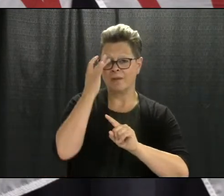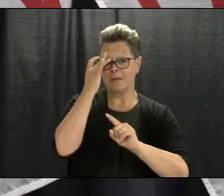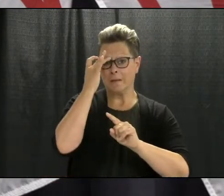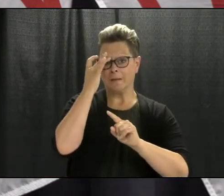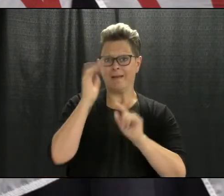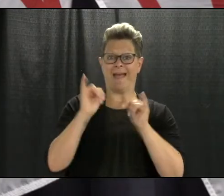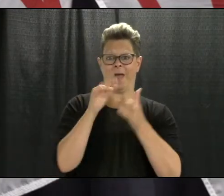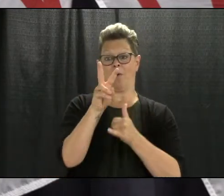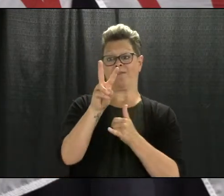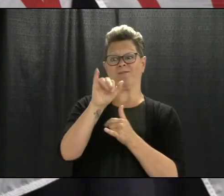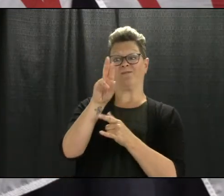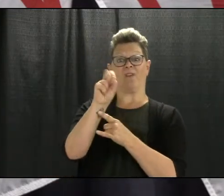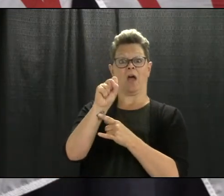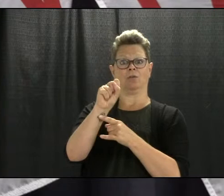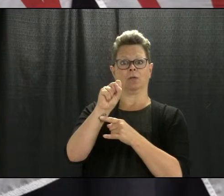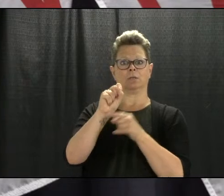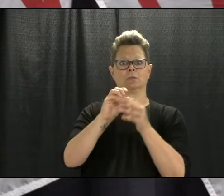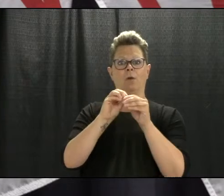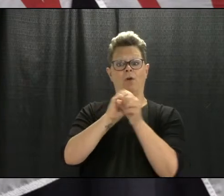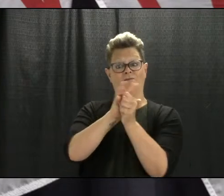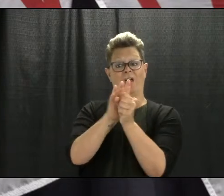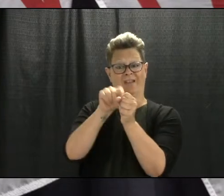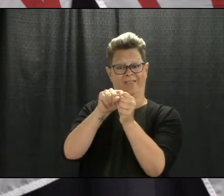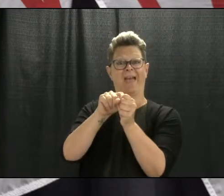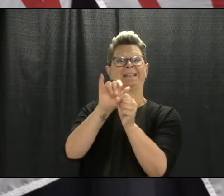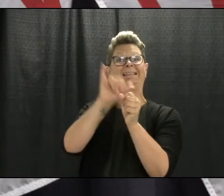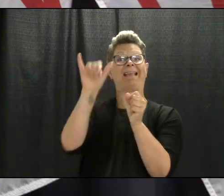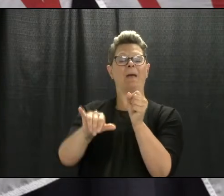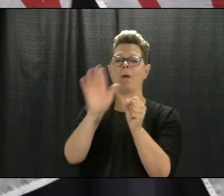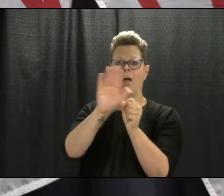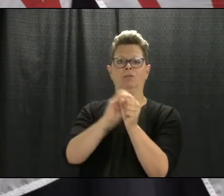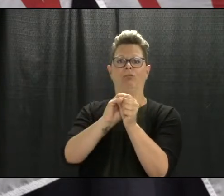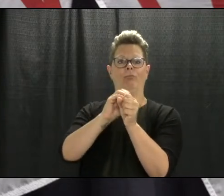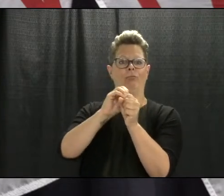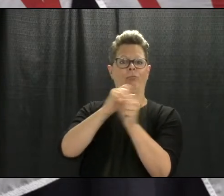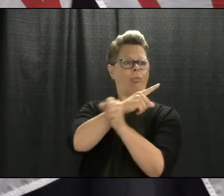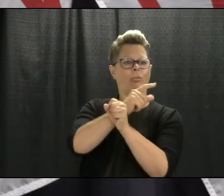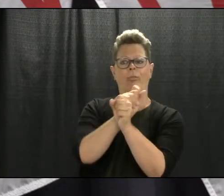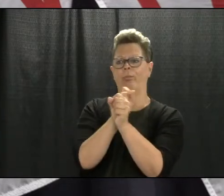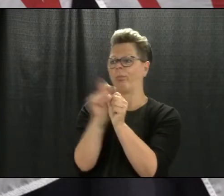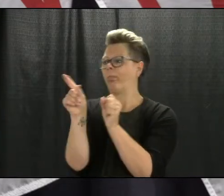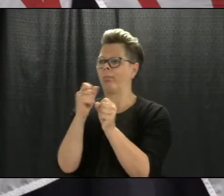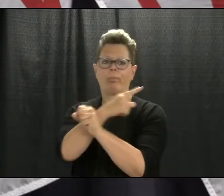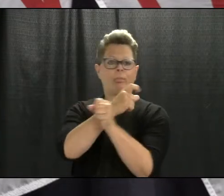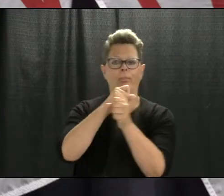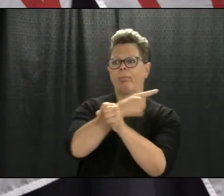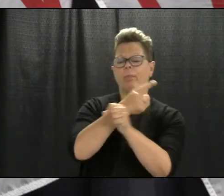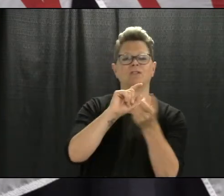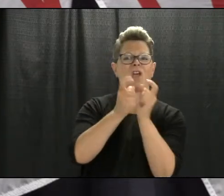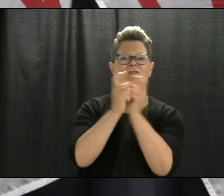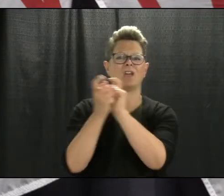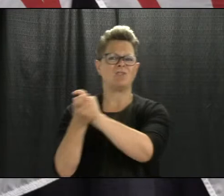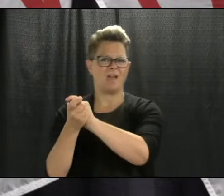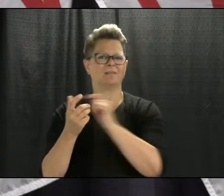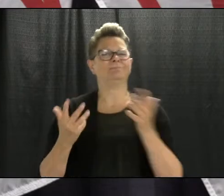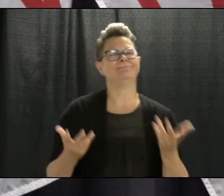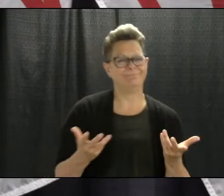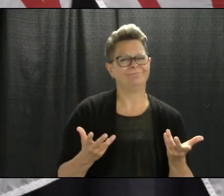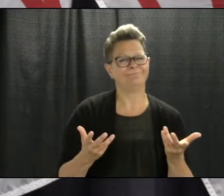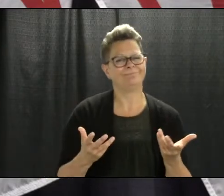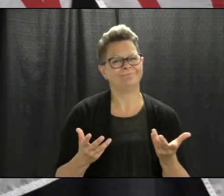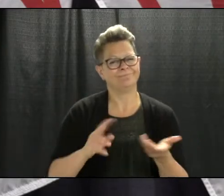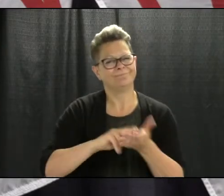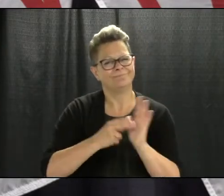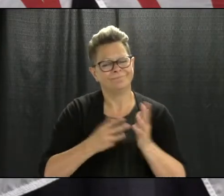virus mutates has been an issue for us. As you know, it's been a real challenge, and but you know, we still even find, which is